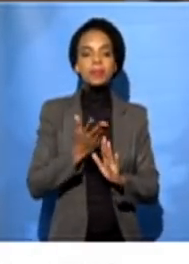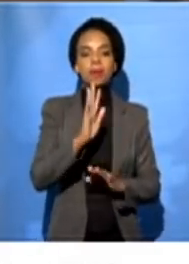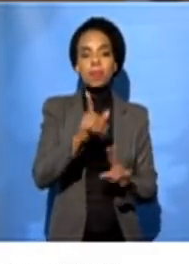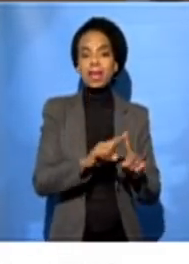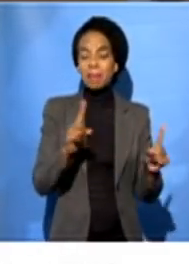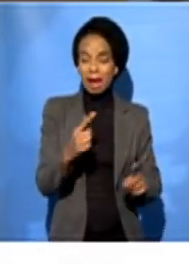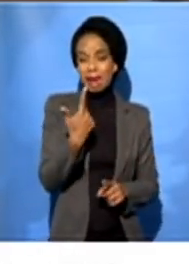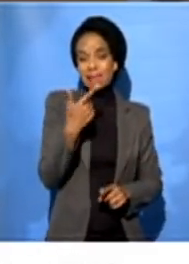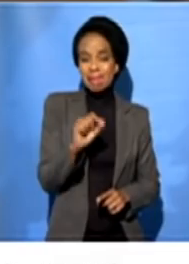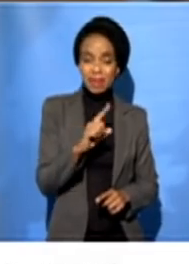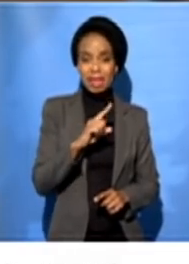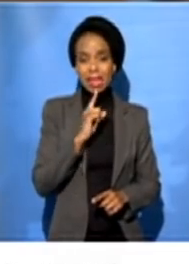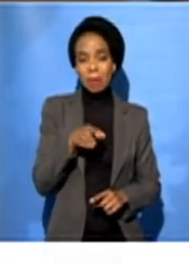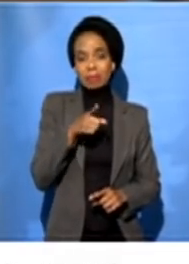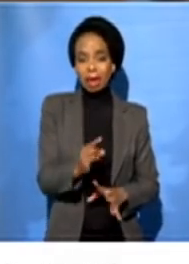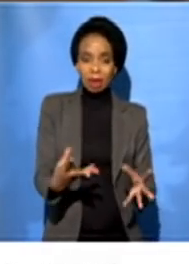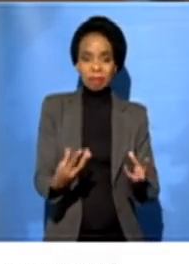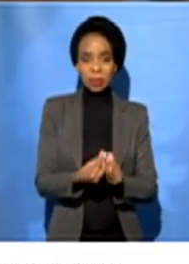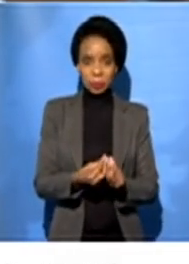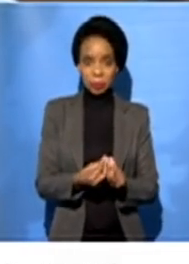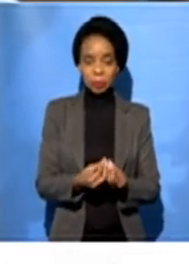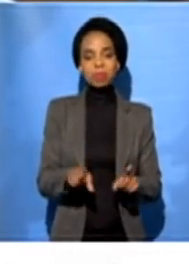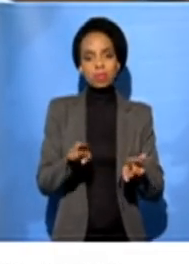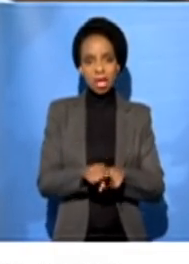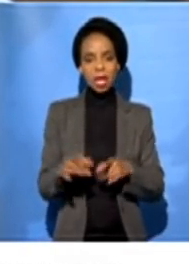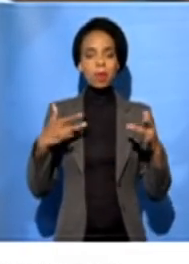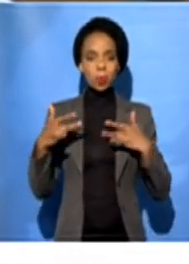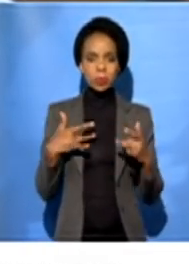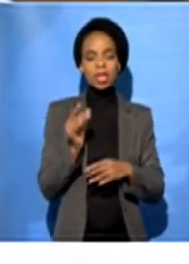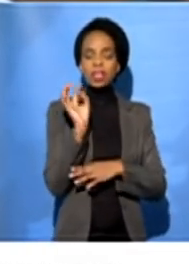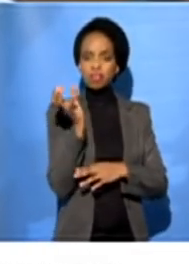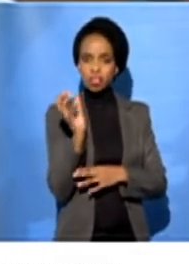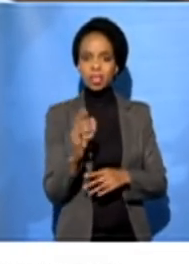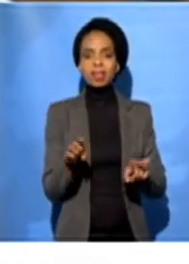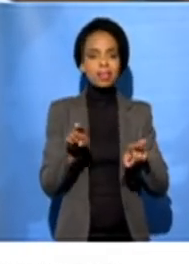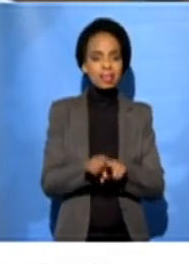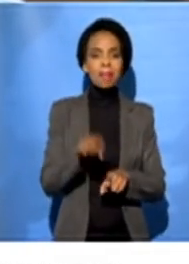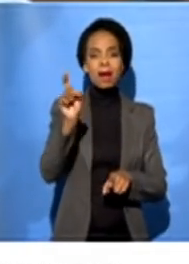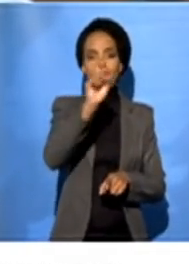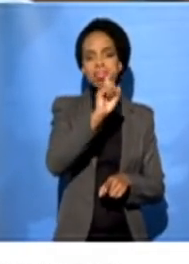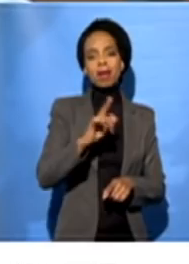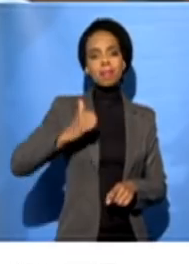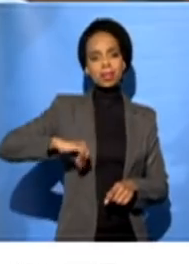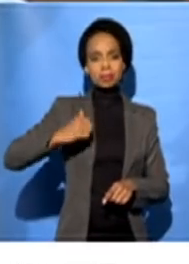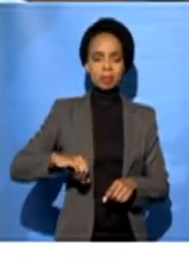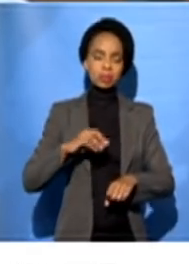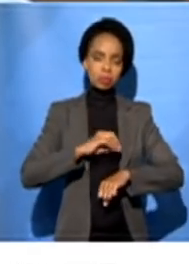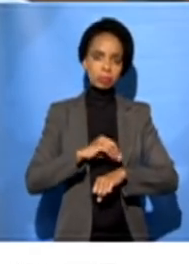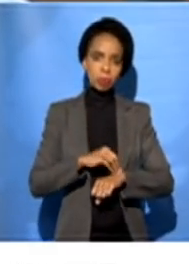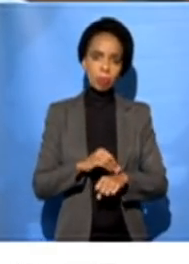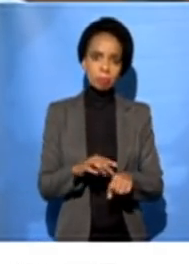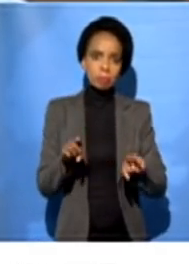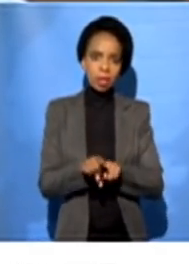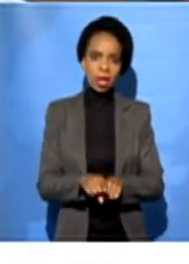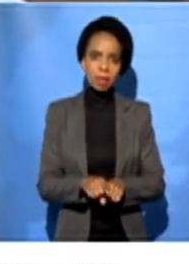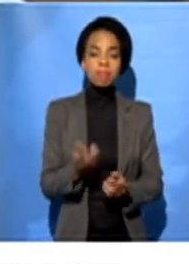figure, and this is also confirmed in the Free State as well as other metropole areas, and this may be